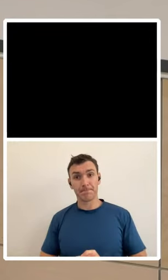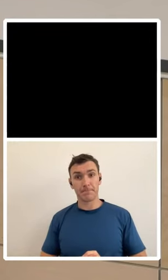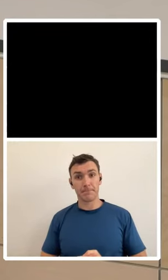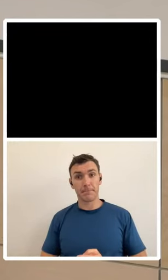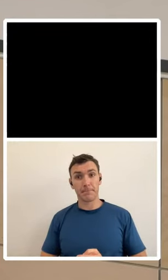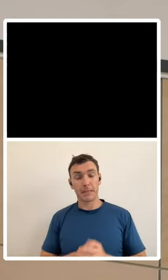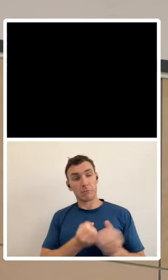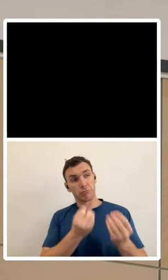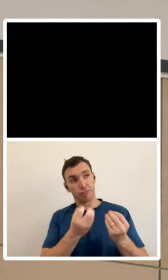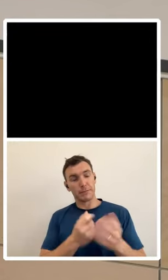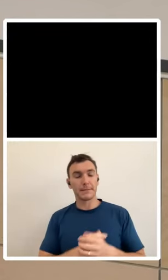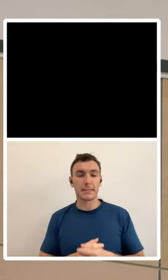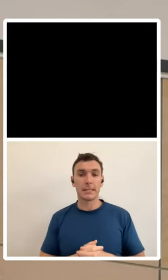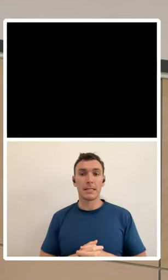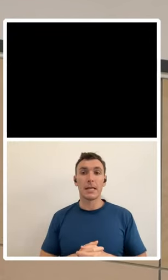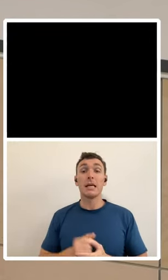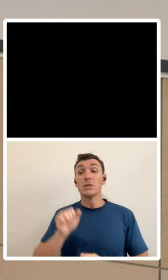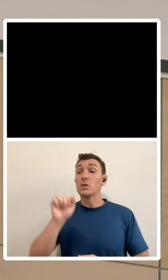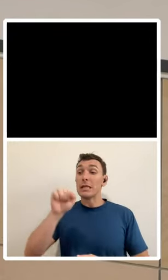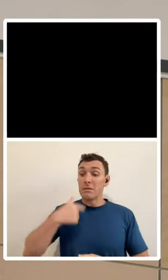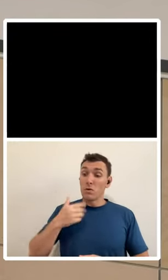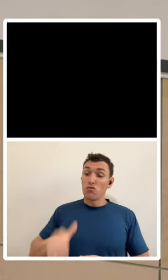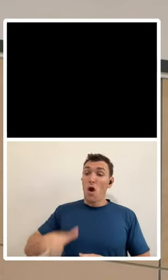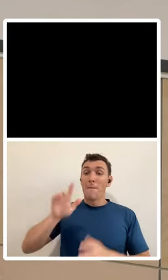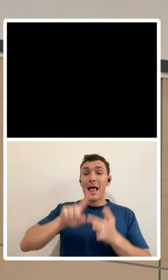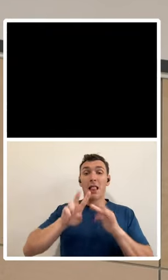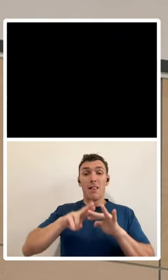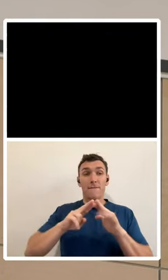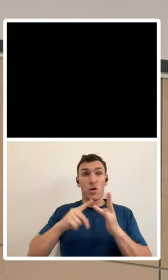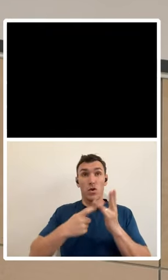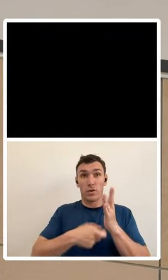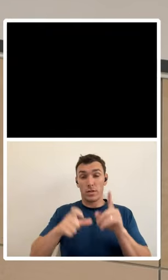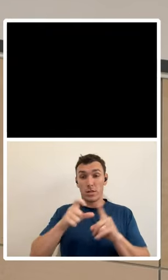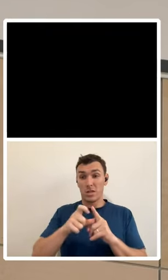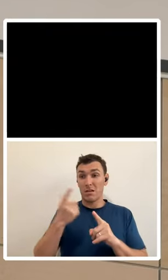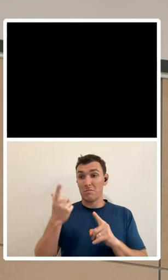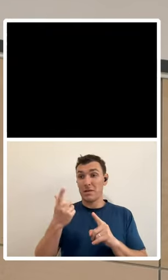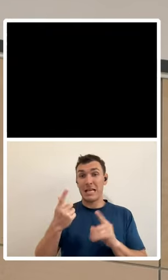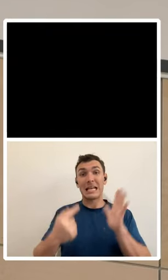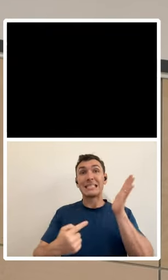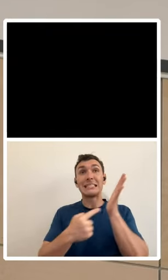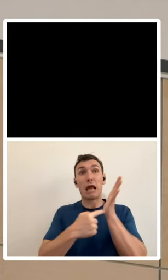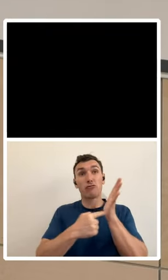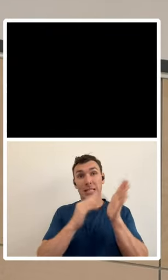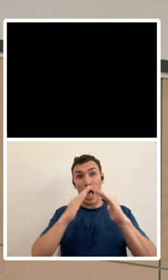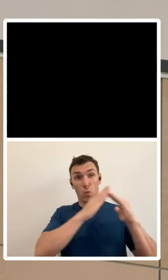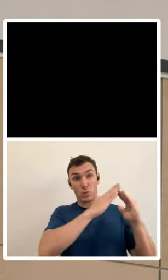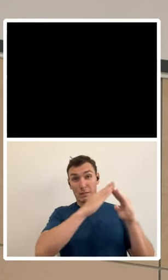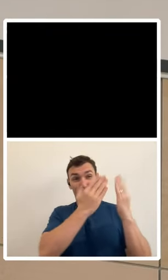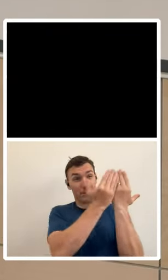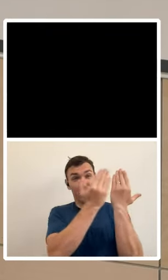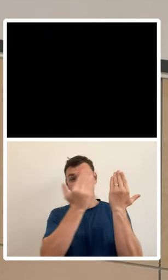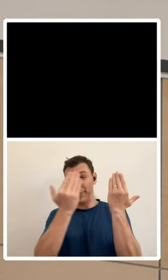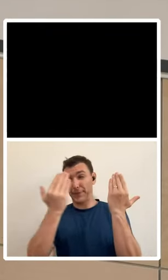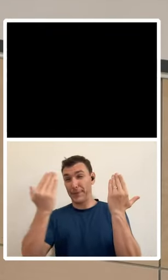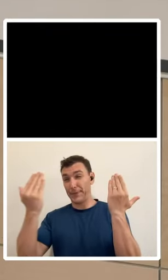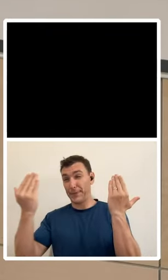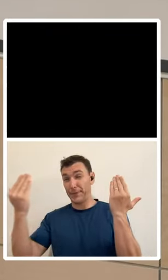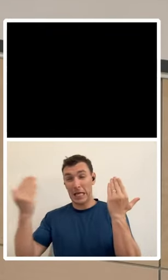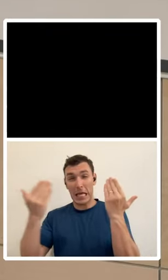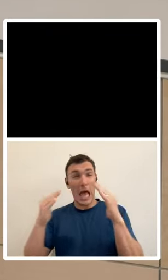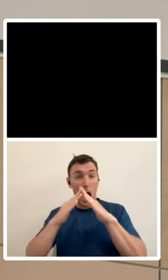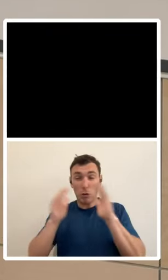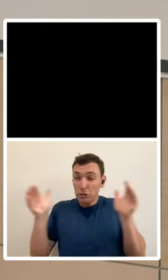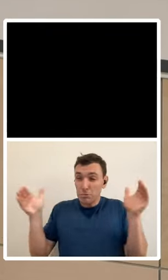and I grew up in a little terraced house, on a street full of little terraced houses. You know, small house, small bedroom,